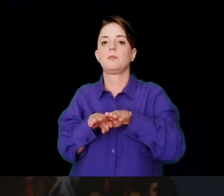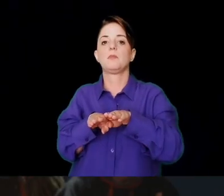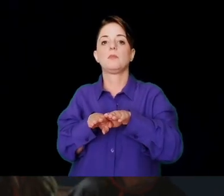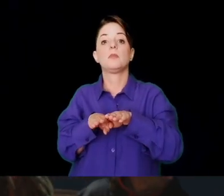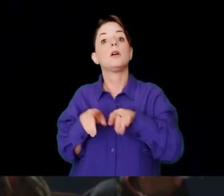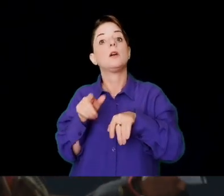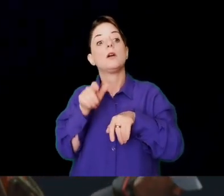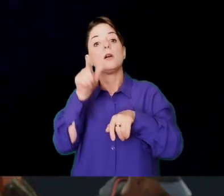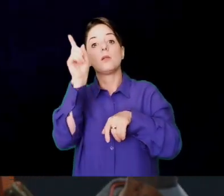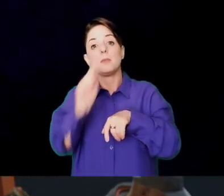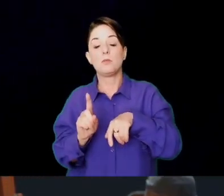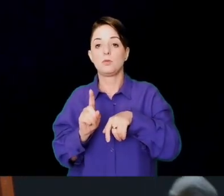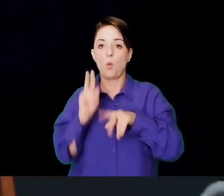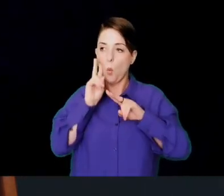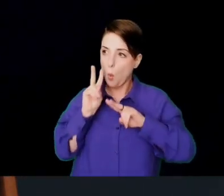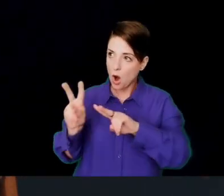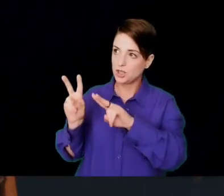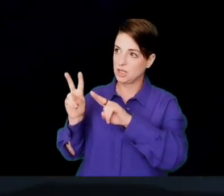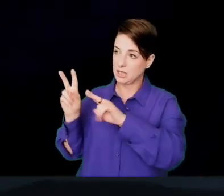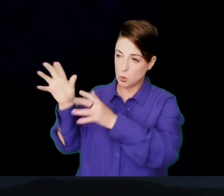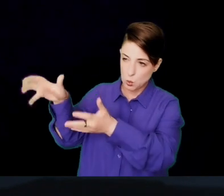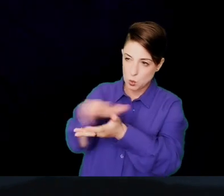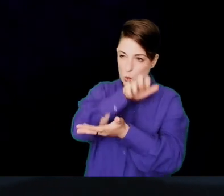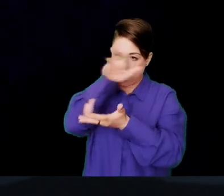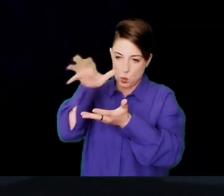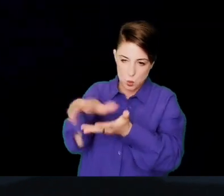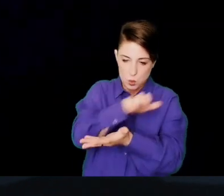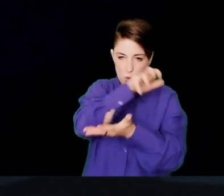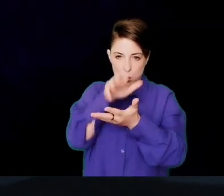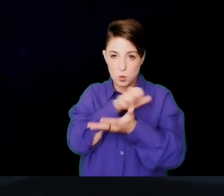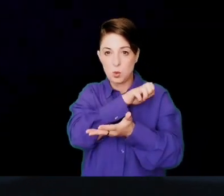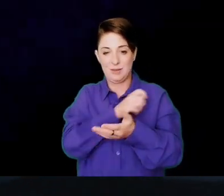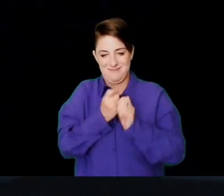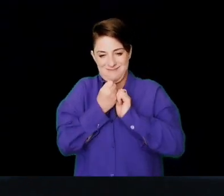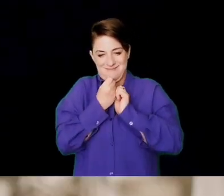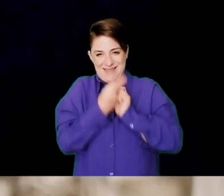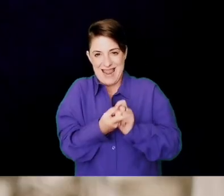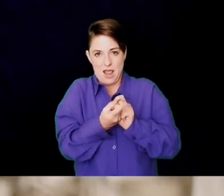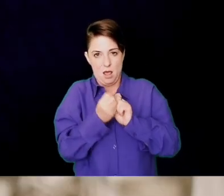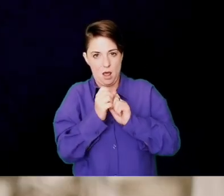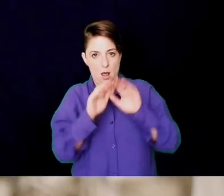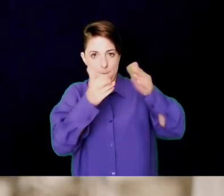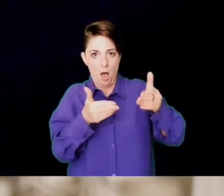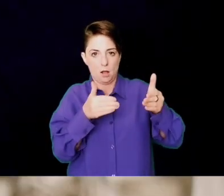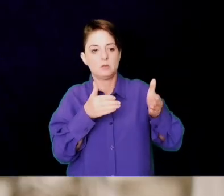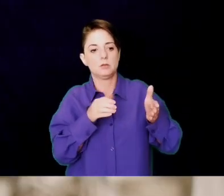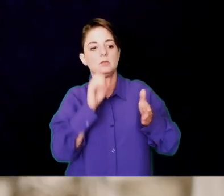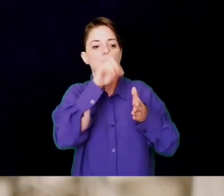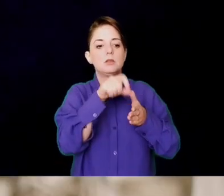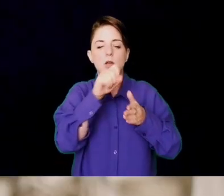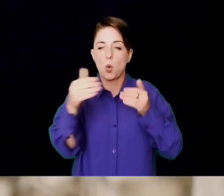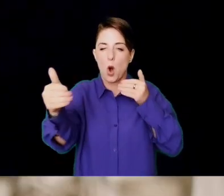Even the fishermen who were fishing there, watching dredges go past within 10 feet of their pots. It absolutely solved that